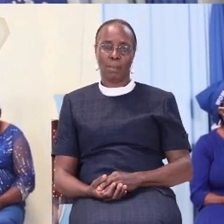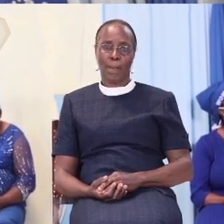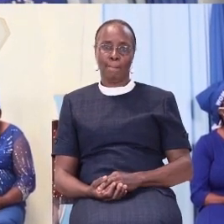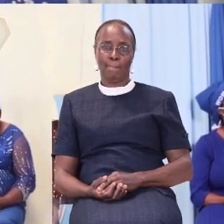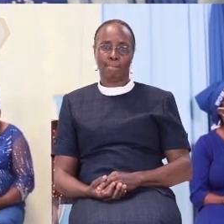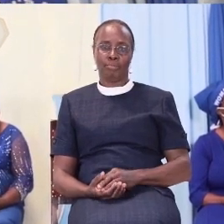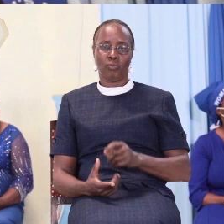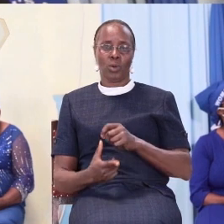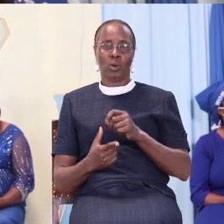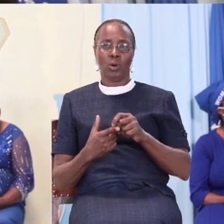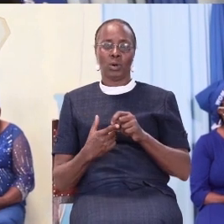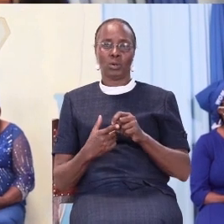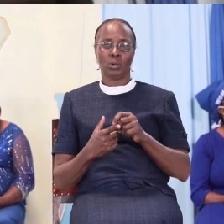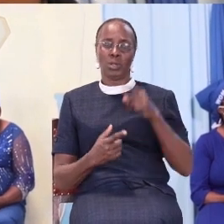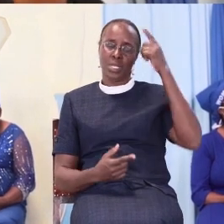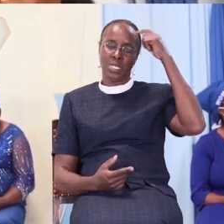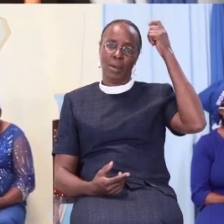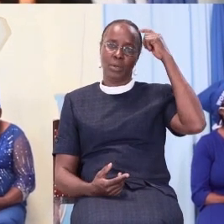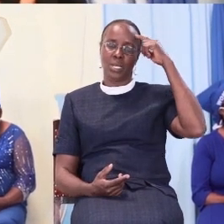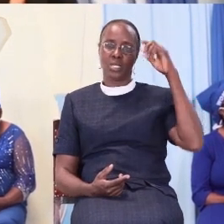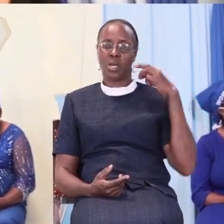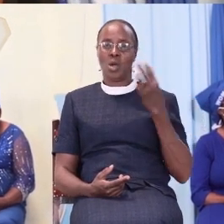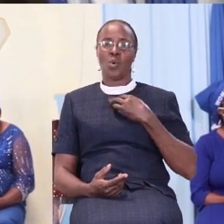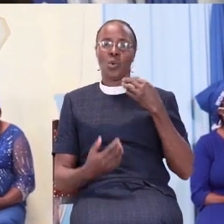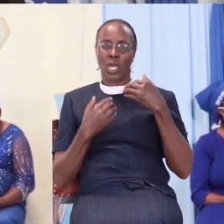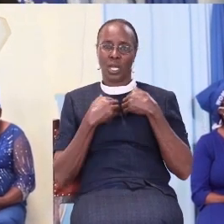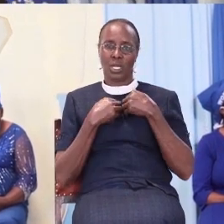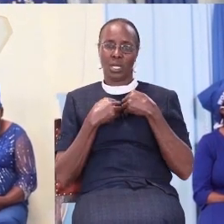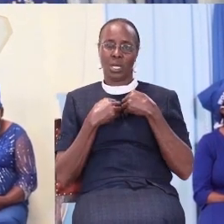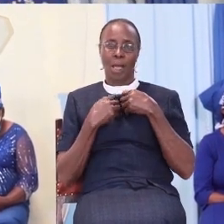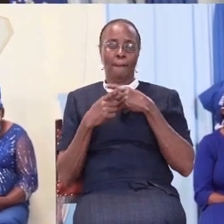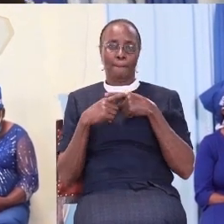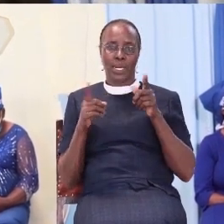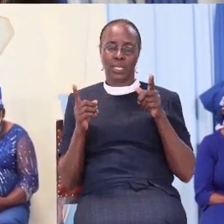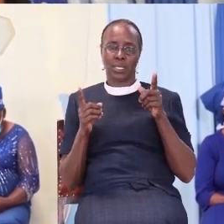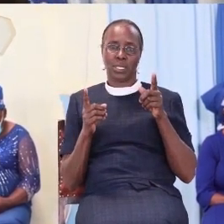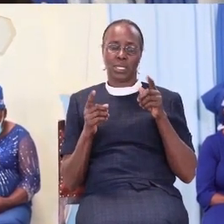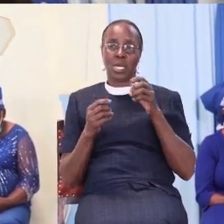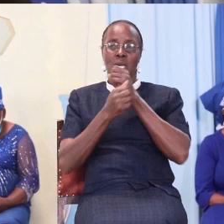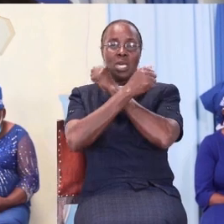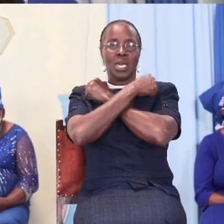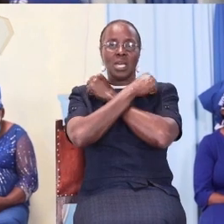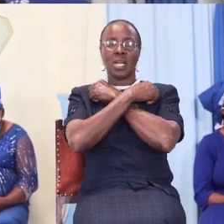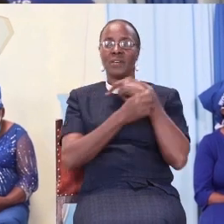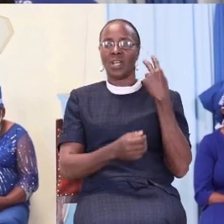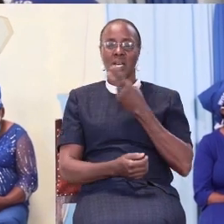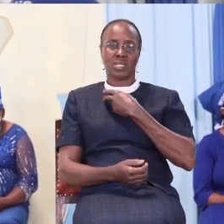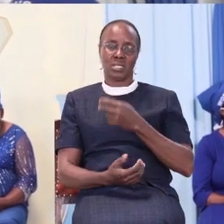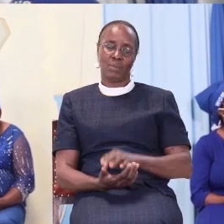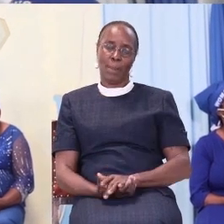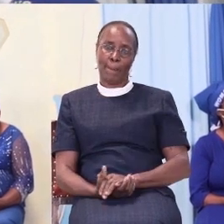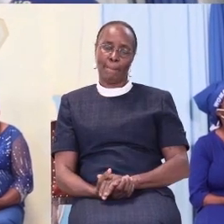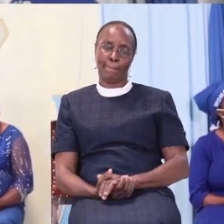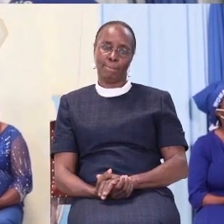Testament, the new covenant in Christ Jesus tells us in the book of 2 Corinthians